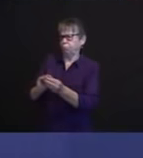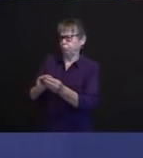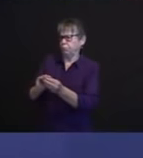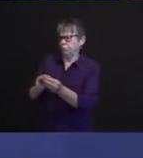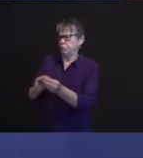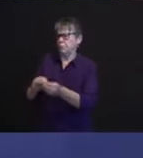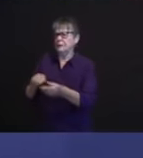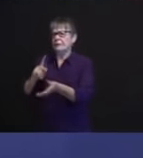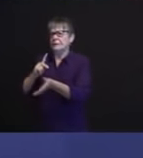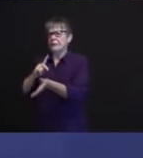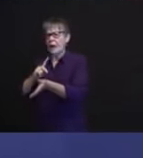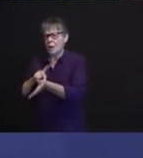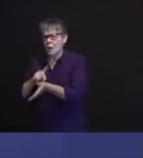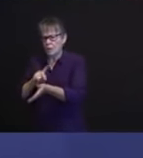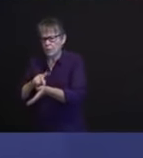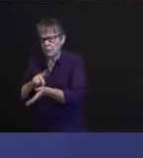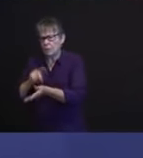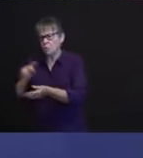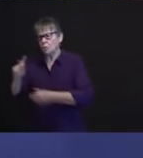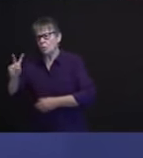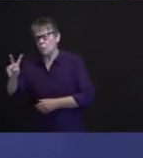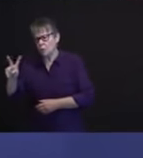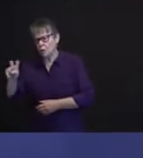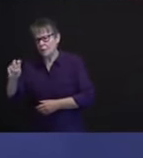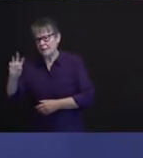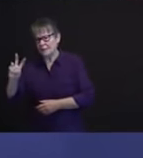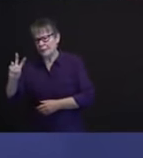of 263 cases among residents.